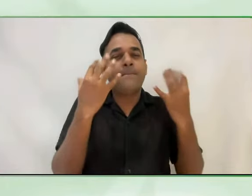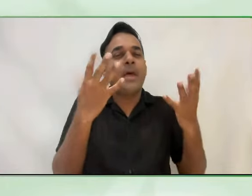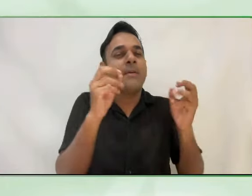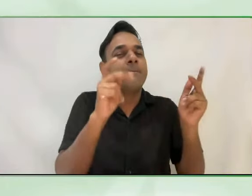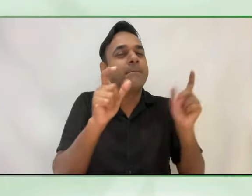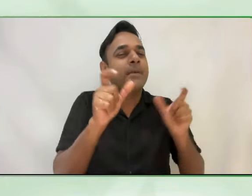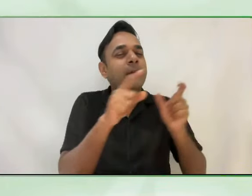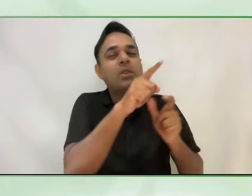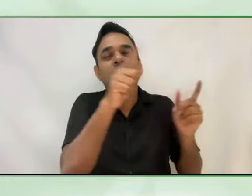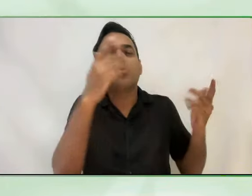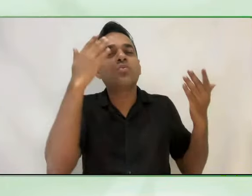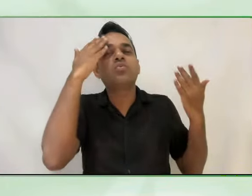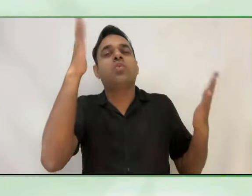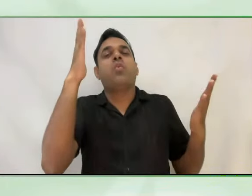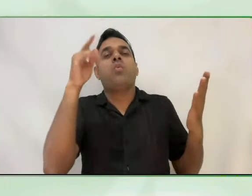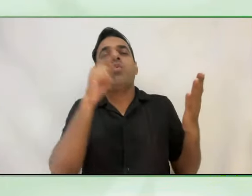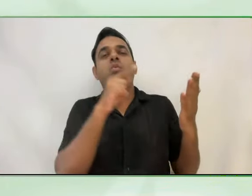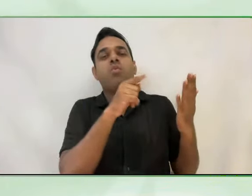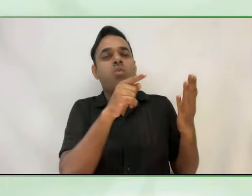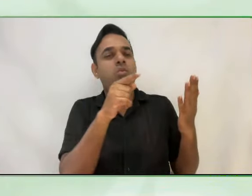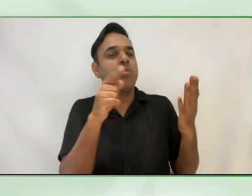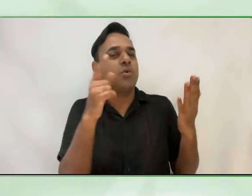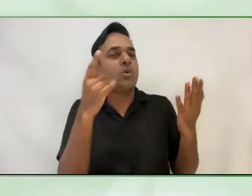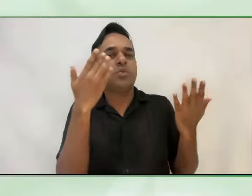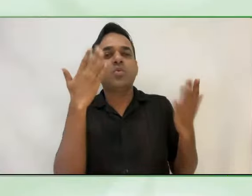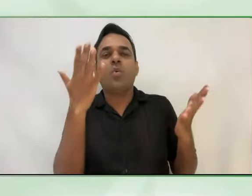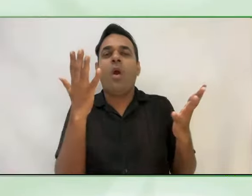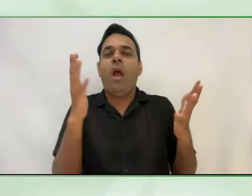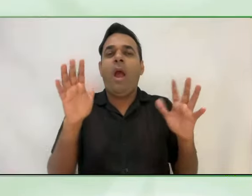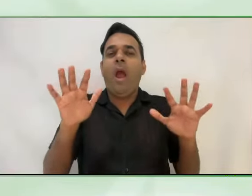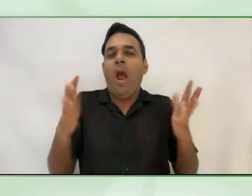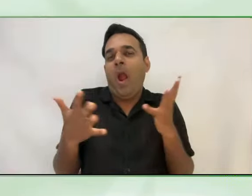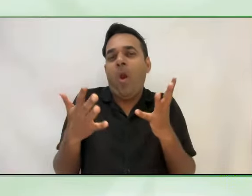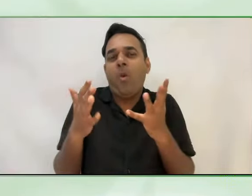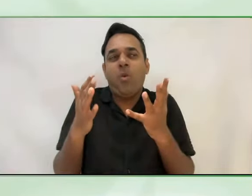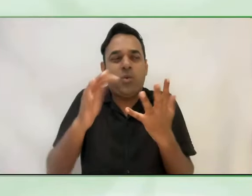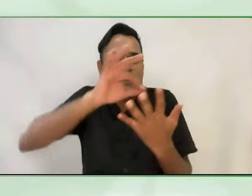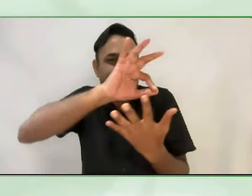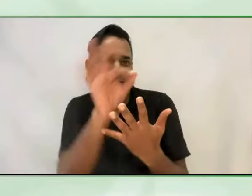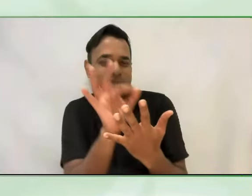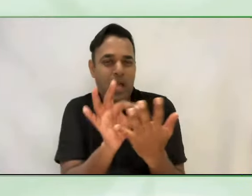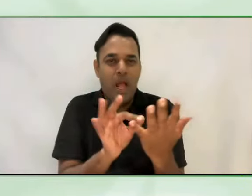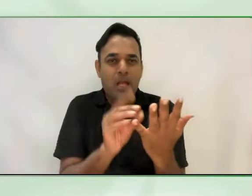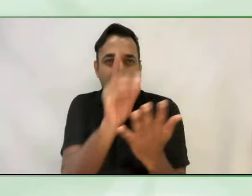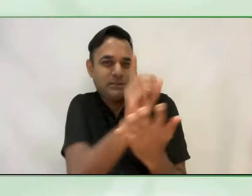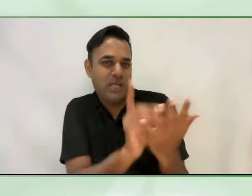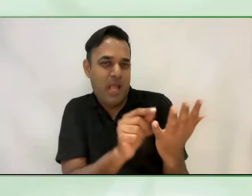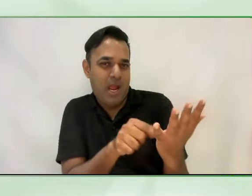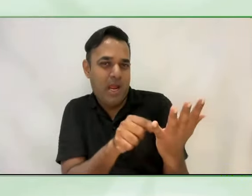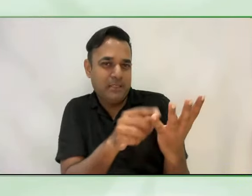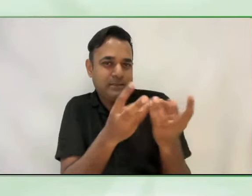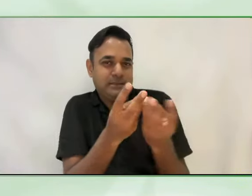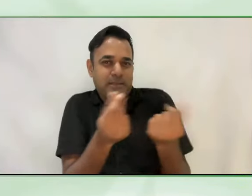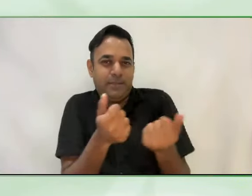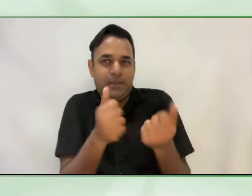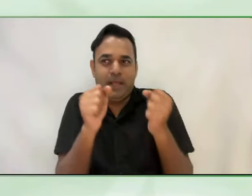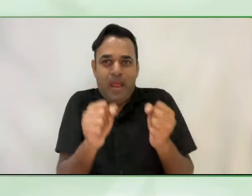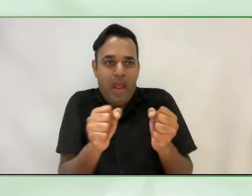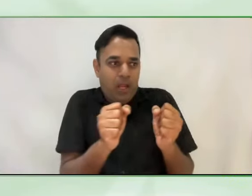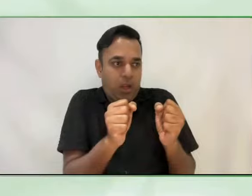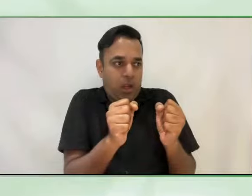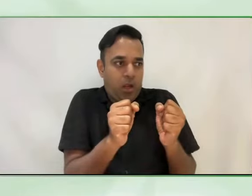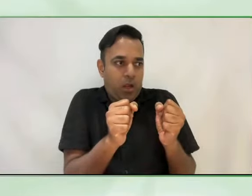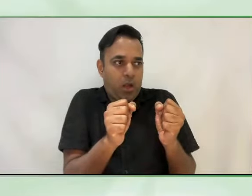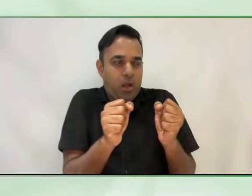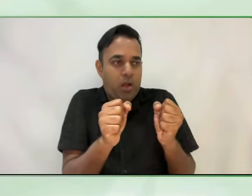But you're talking about UK, but do you have ambitions to go more global, more international? If